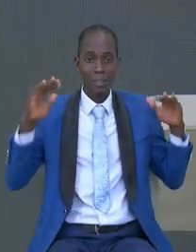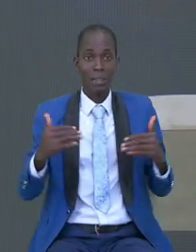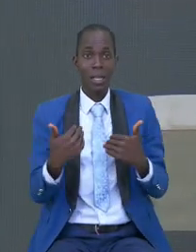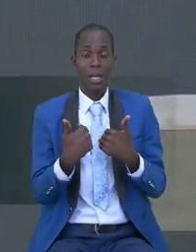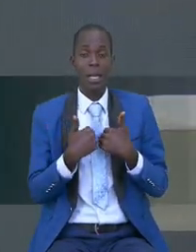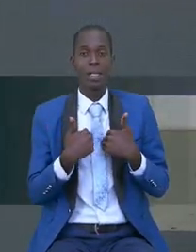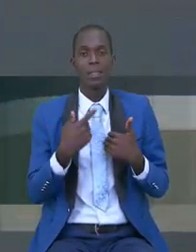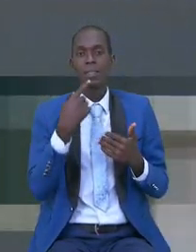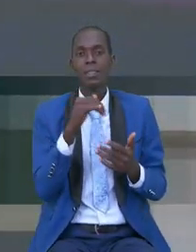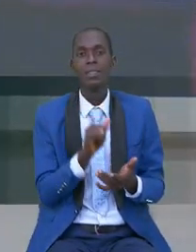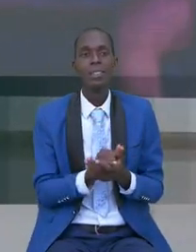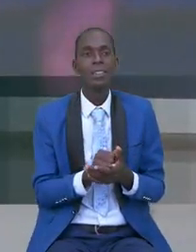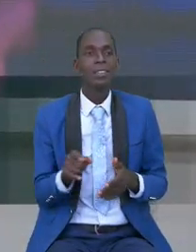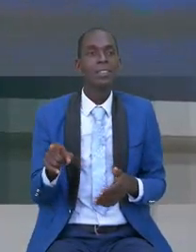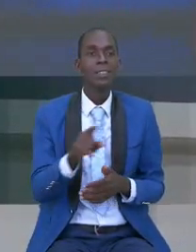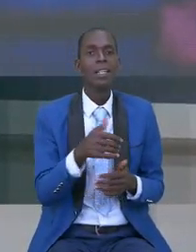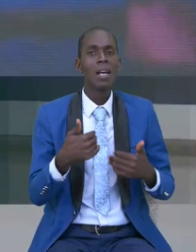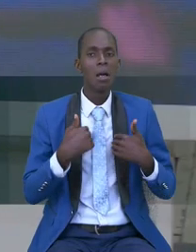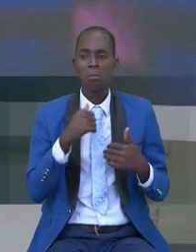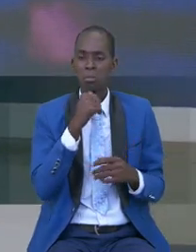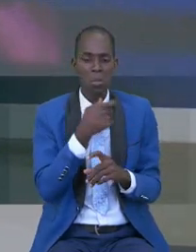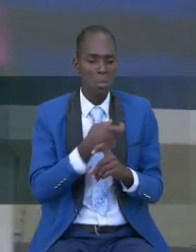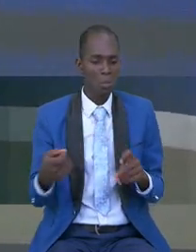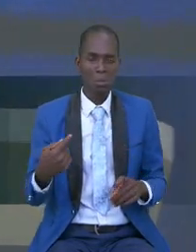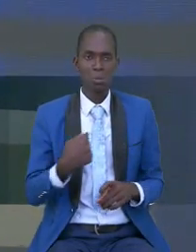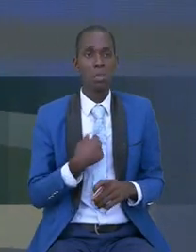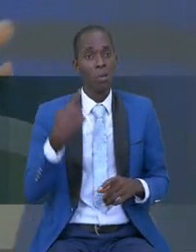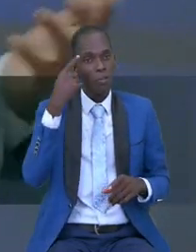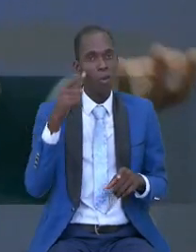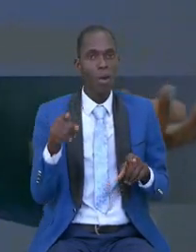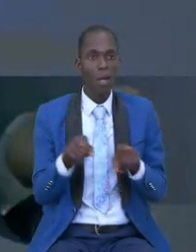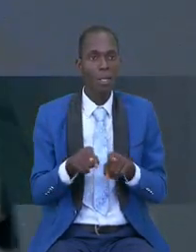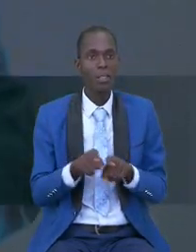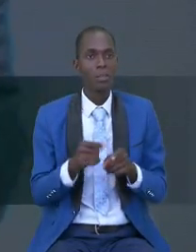it says, they have not hurt me. For as much